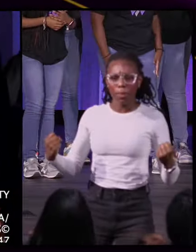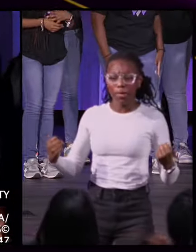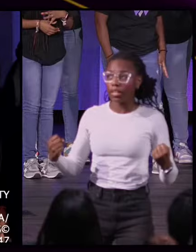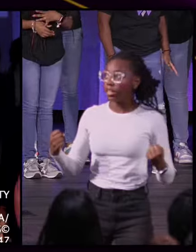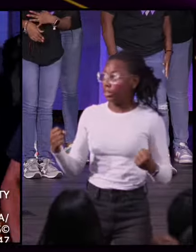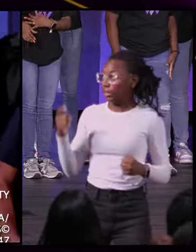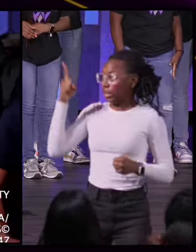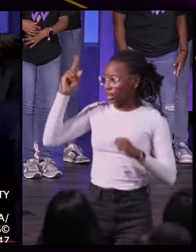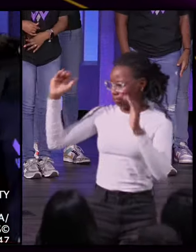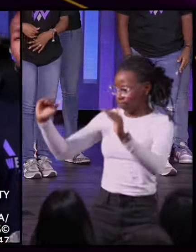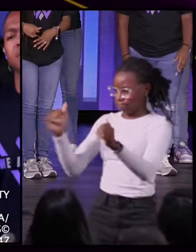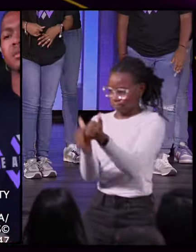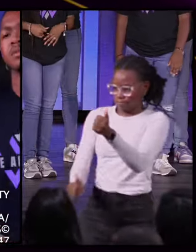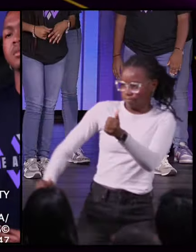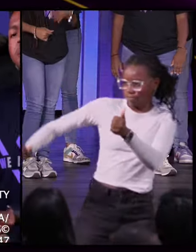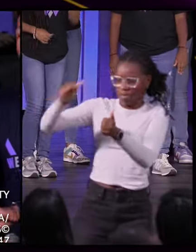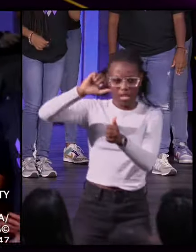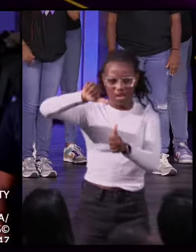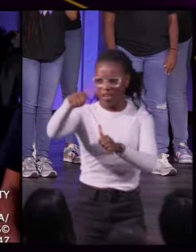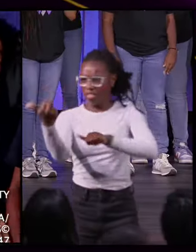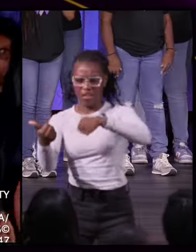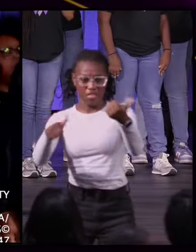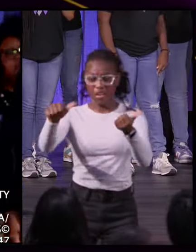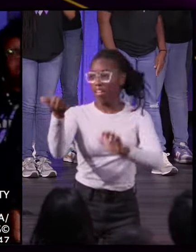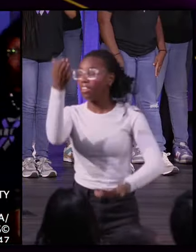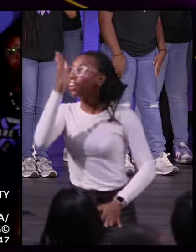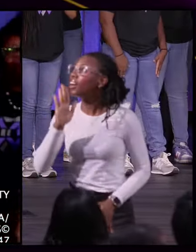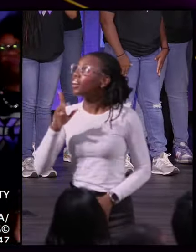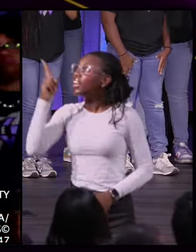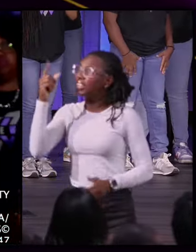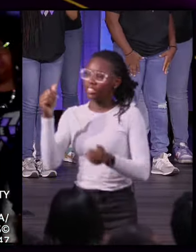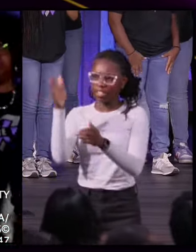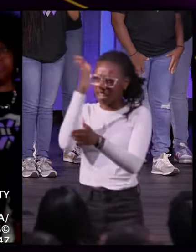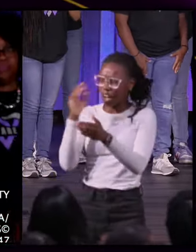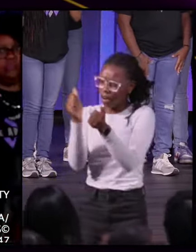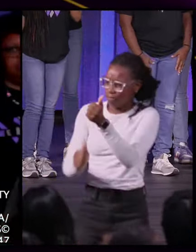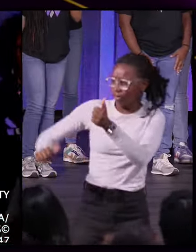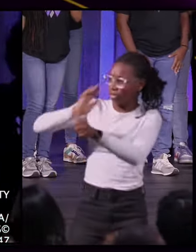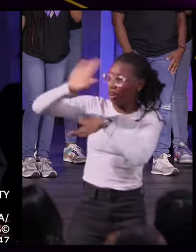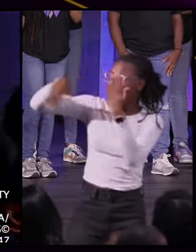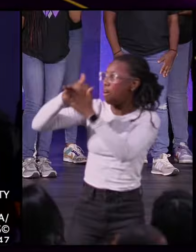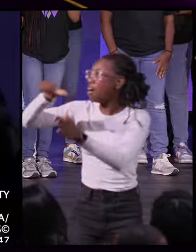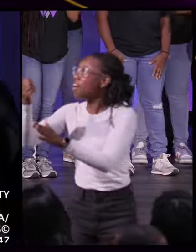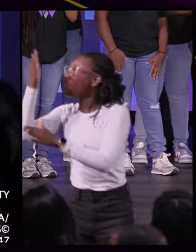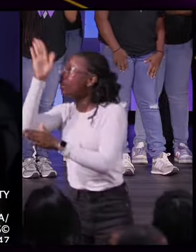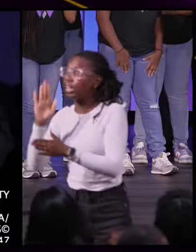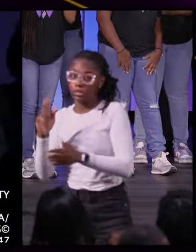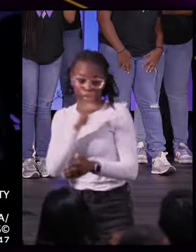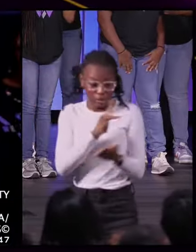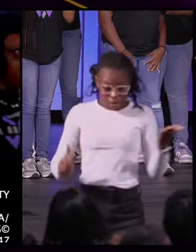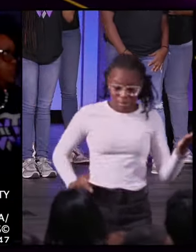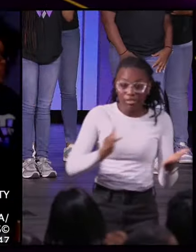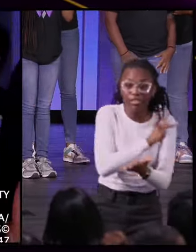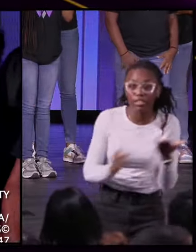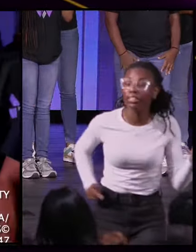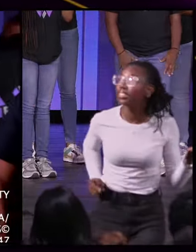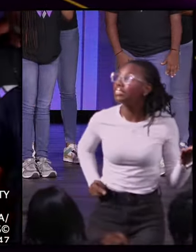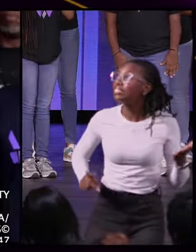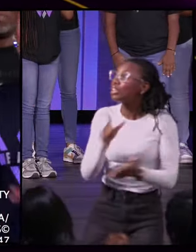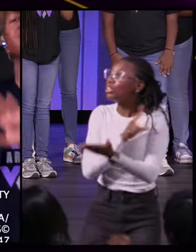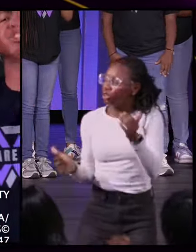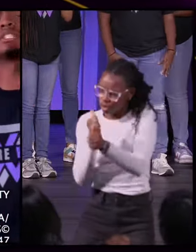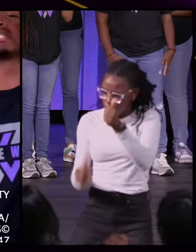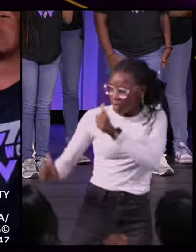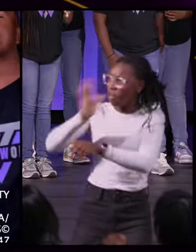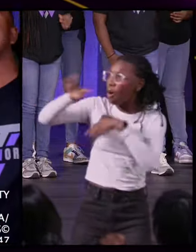God that's above any other God. He's the God above all gods. He's the King above all kings. He's the Lord above